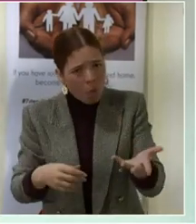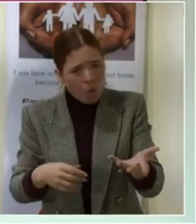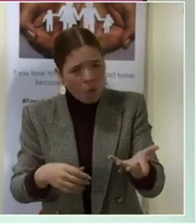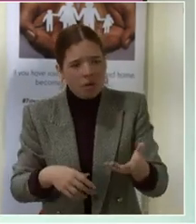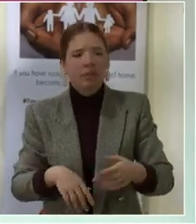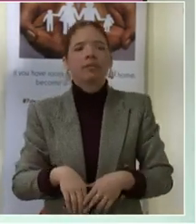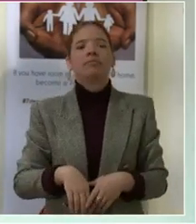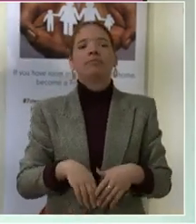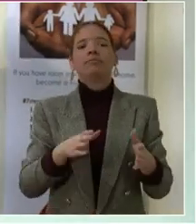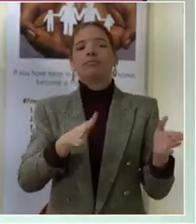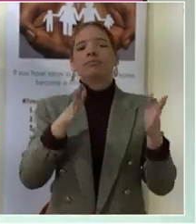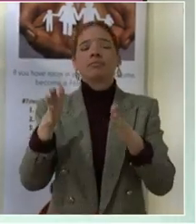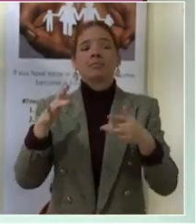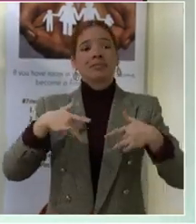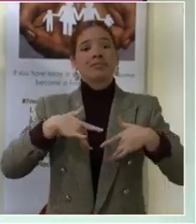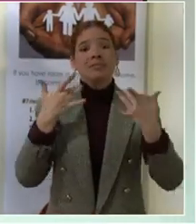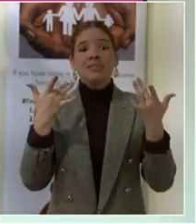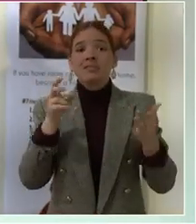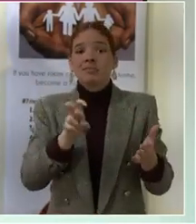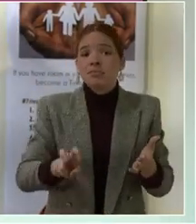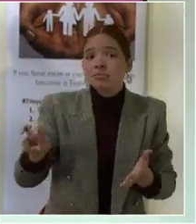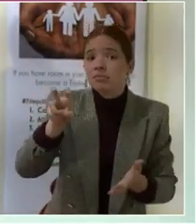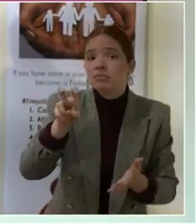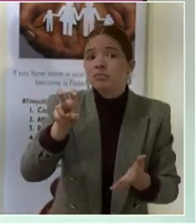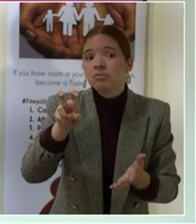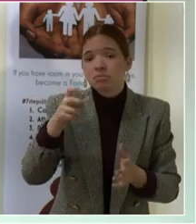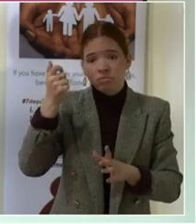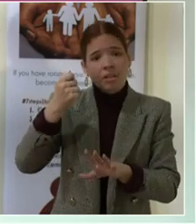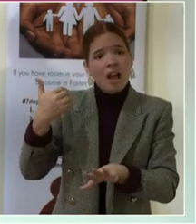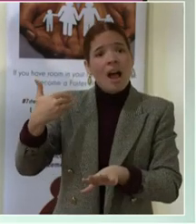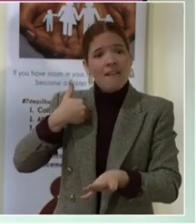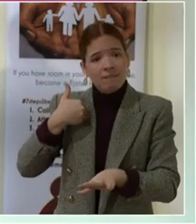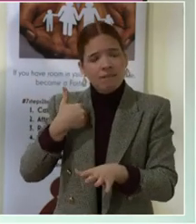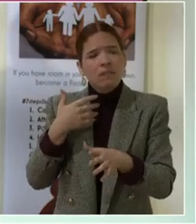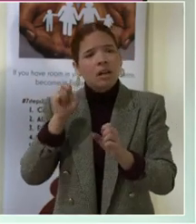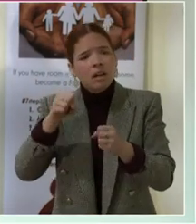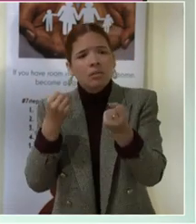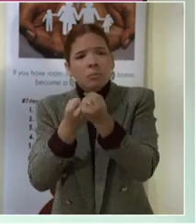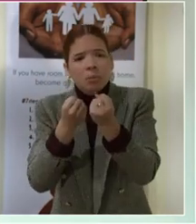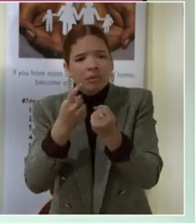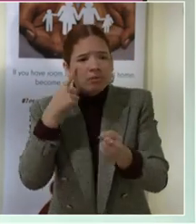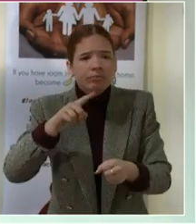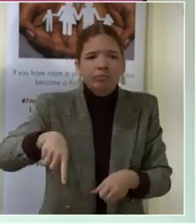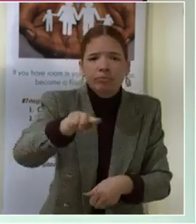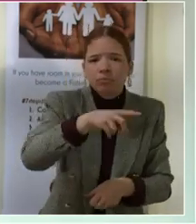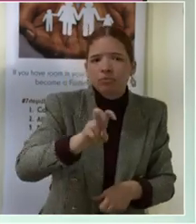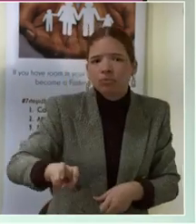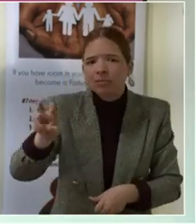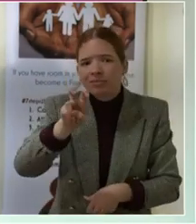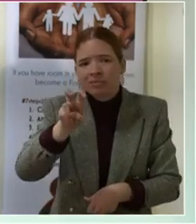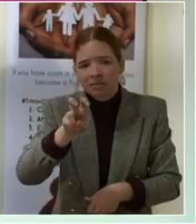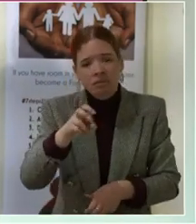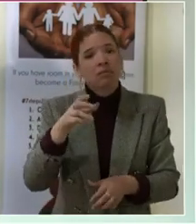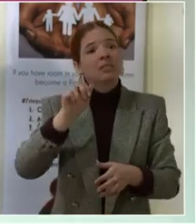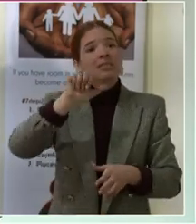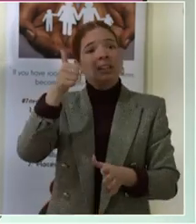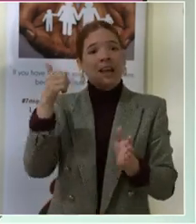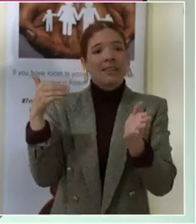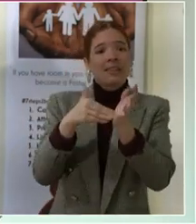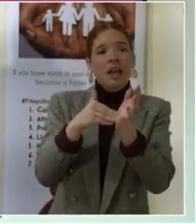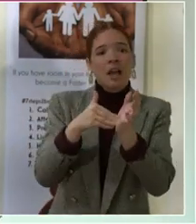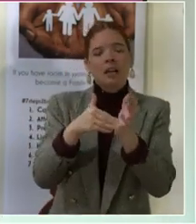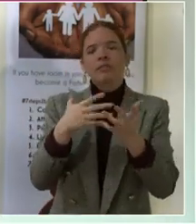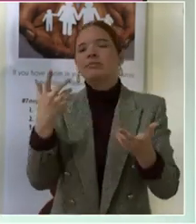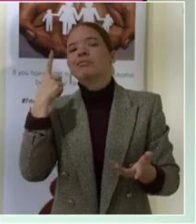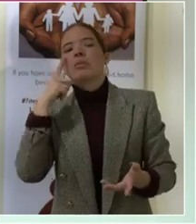we all know teams that travel outside of the area that need support. So up to $10,000 to provide travel for athletic competition and youth groups,